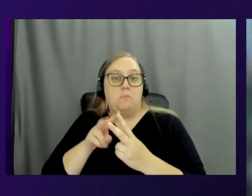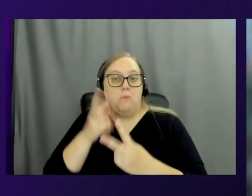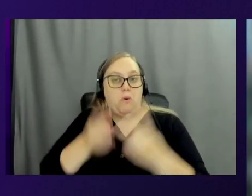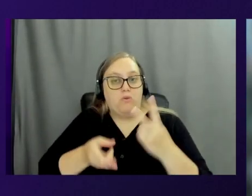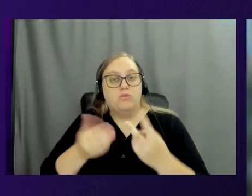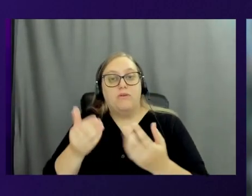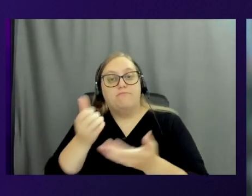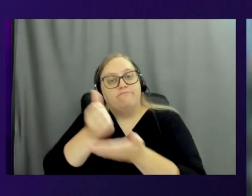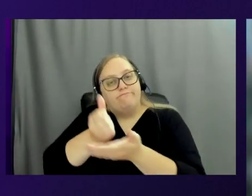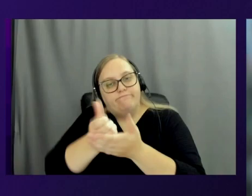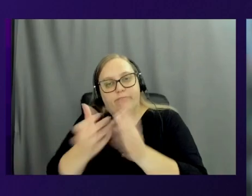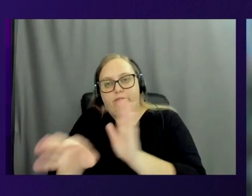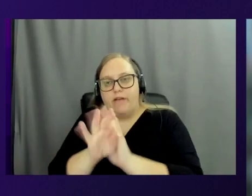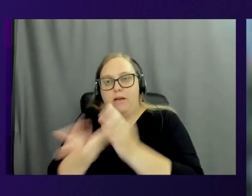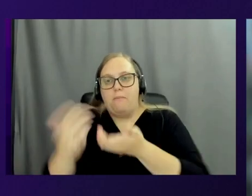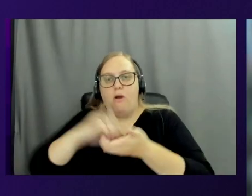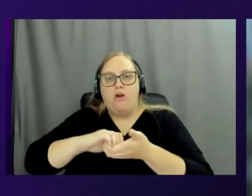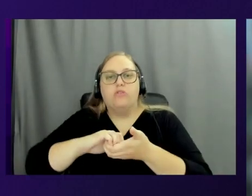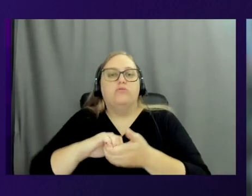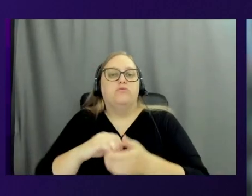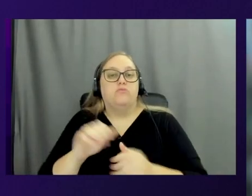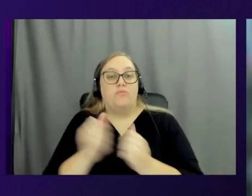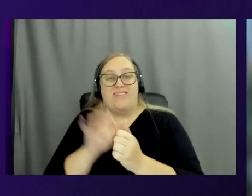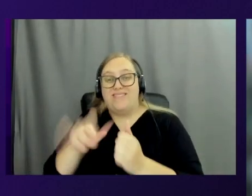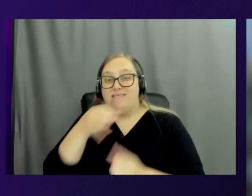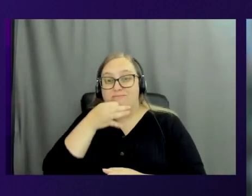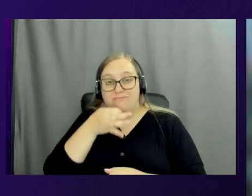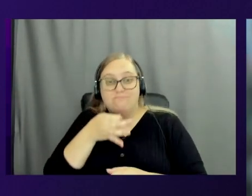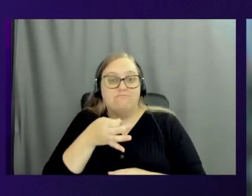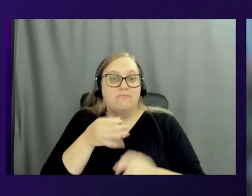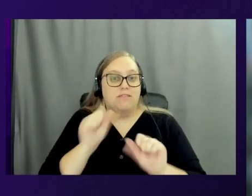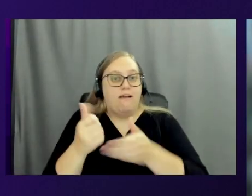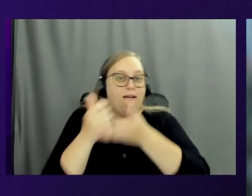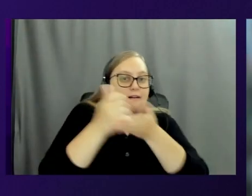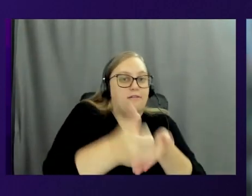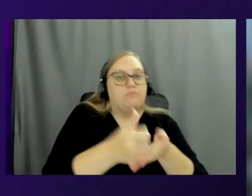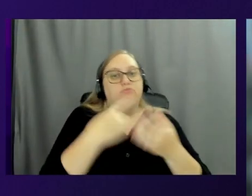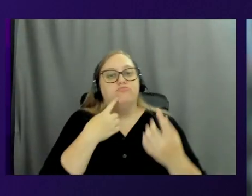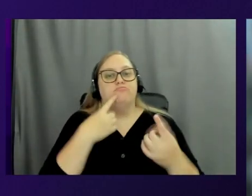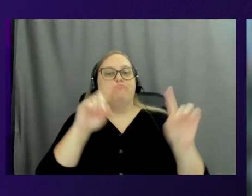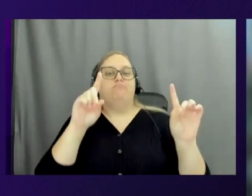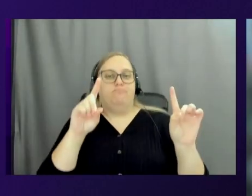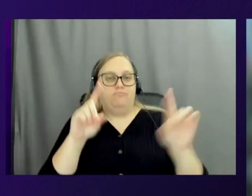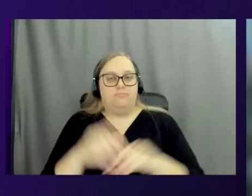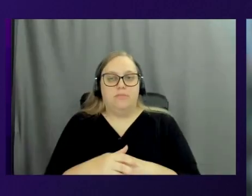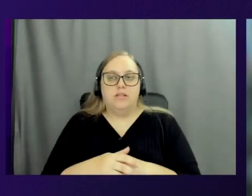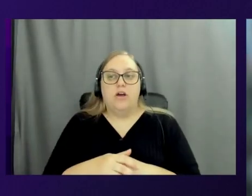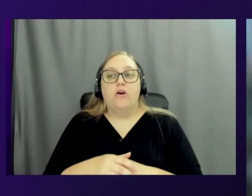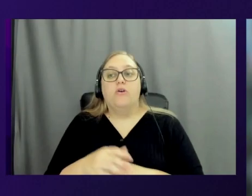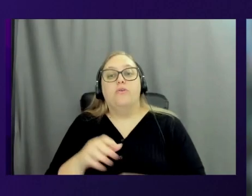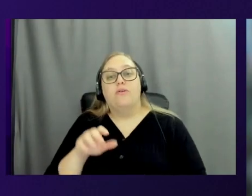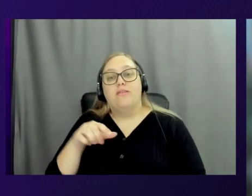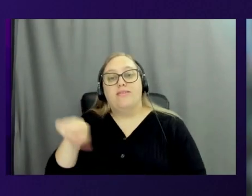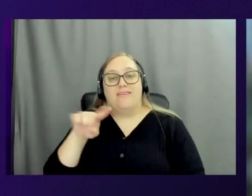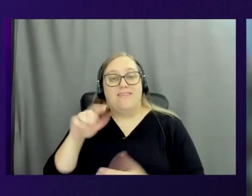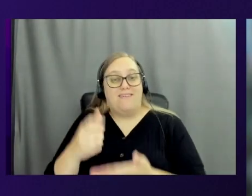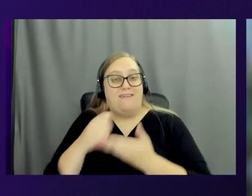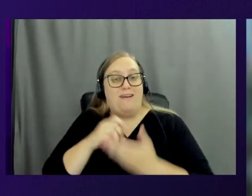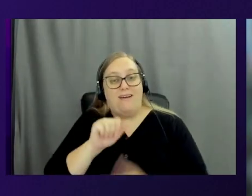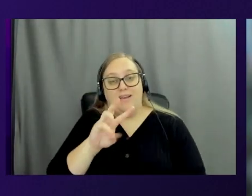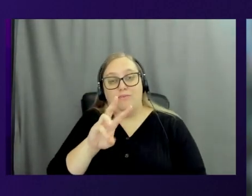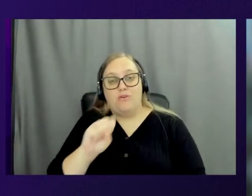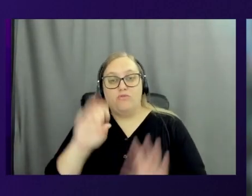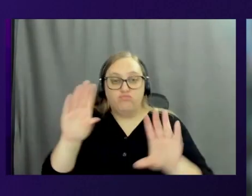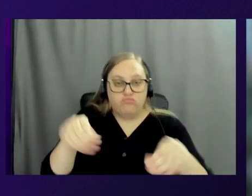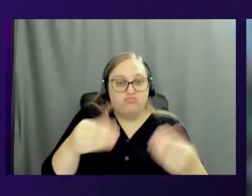expertise needed to achieve your goals. AWS Silicon Innovation has helped AWS deliver innovations for our customers,